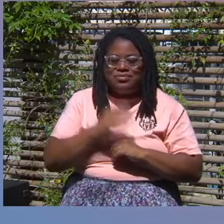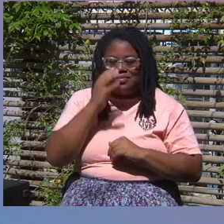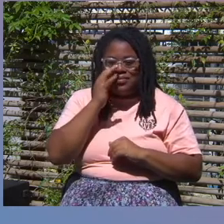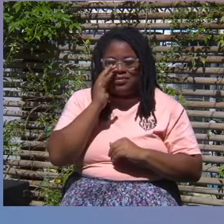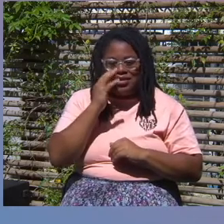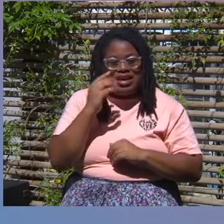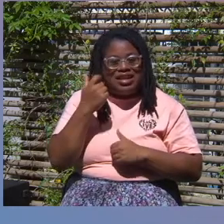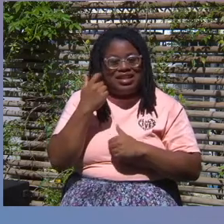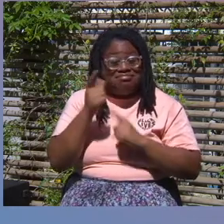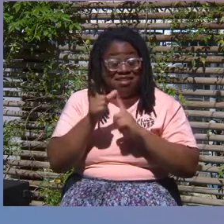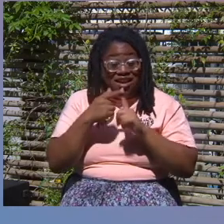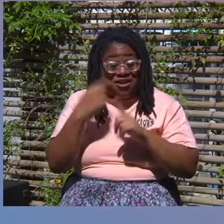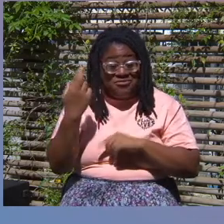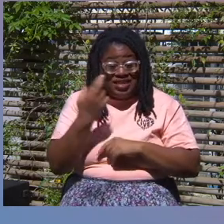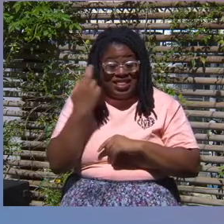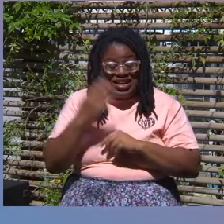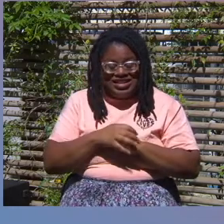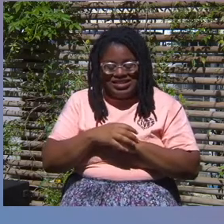Then I realized